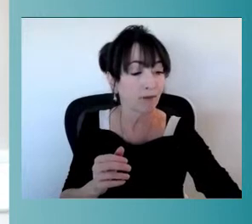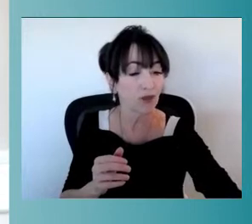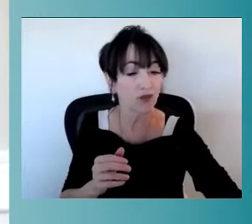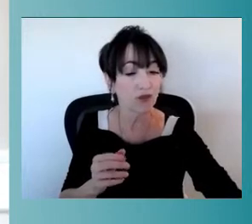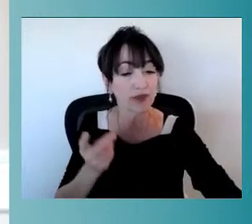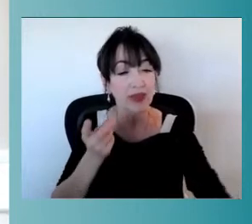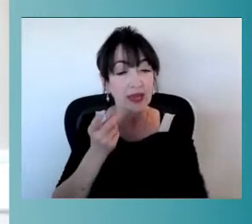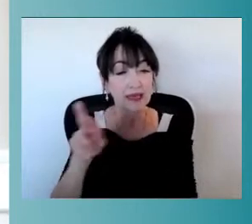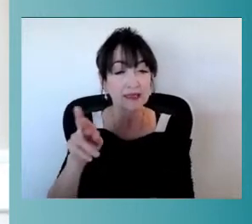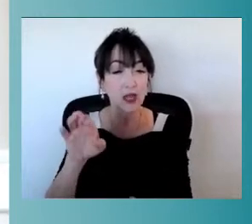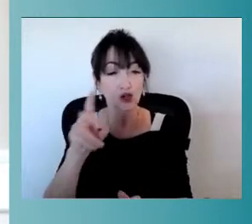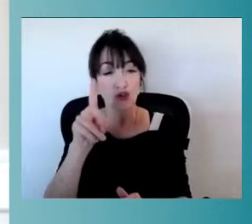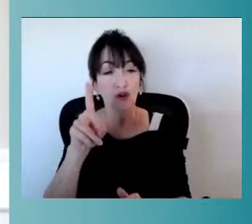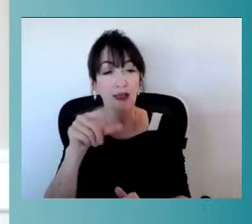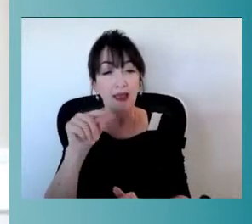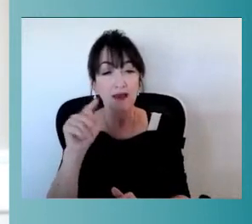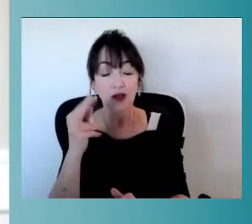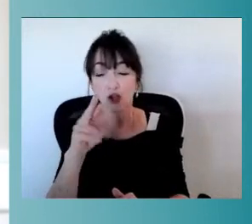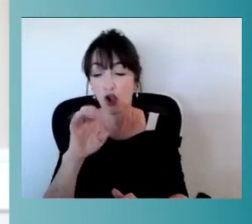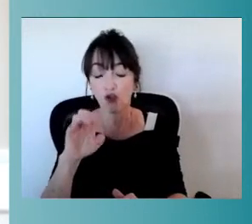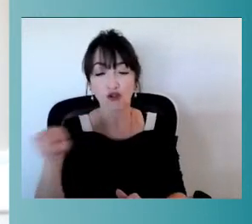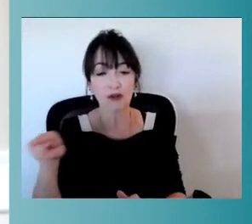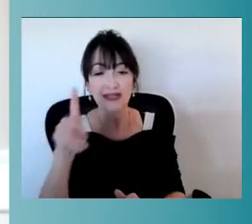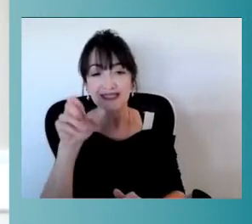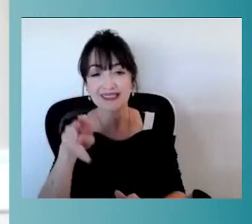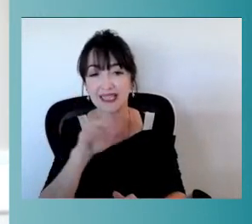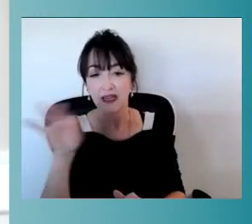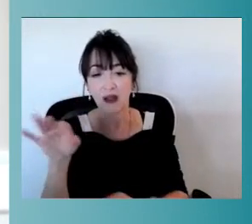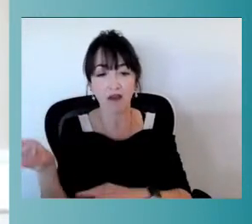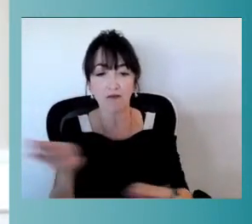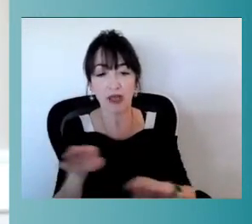Dr. Ed Guthrie, our Dean of Behavioral Science,